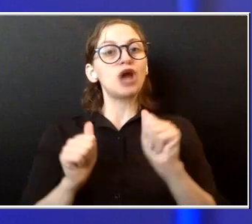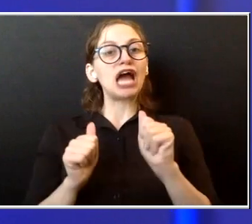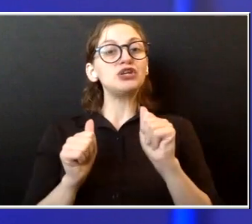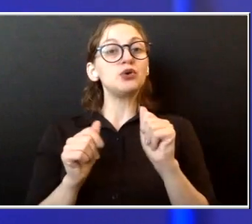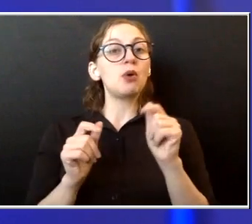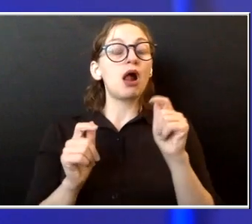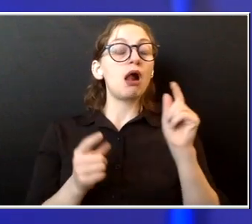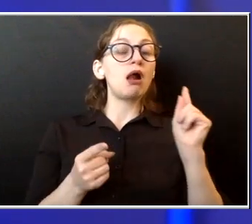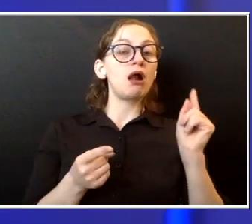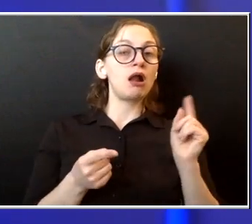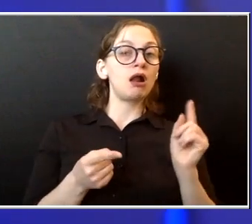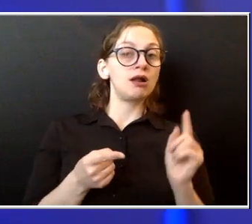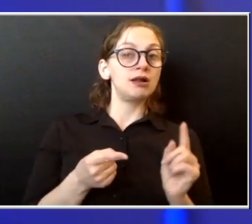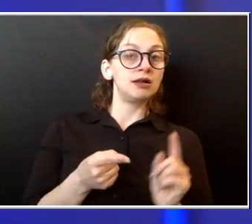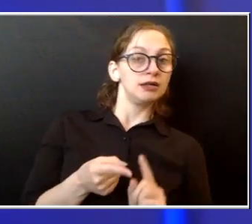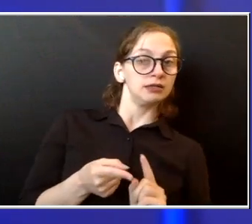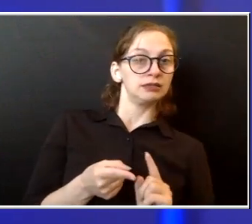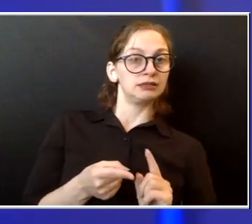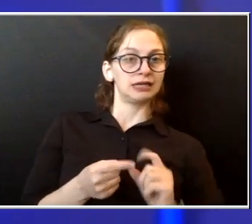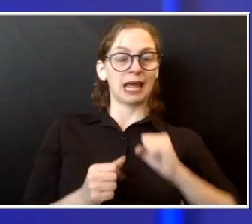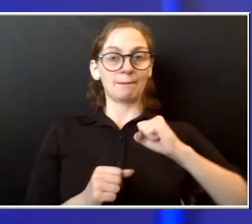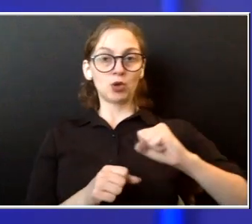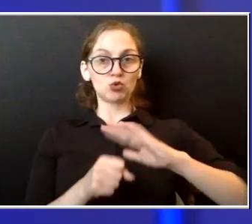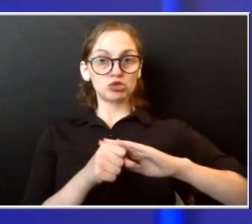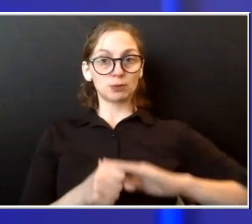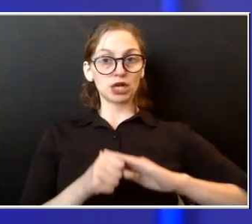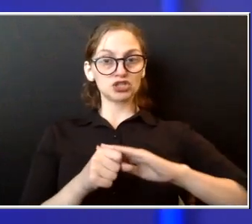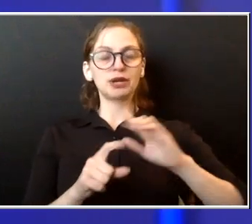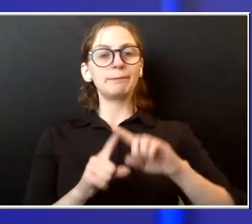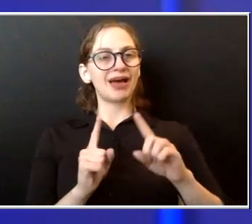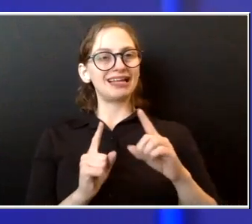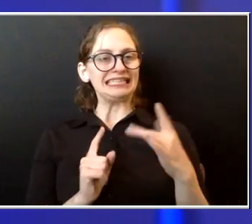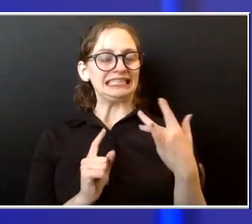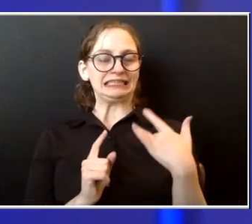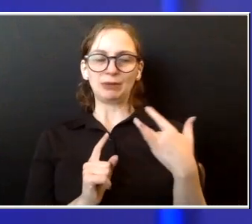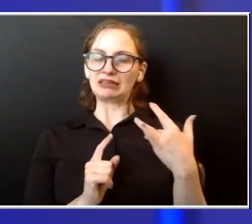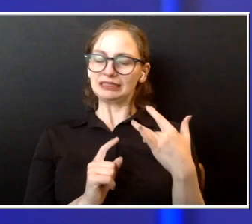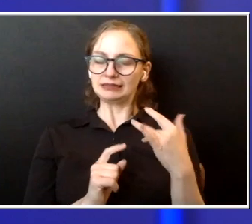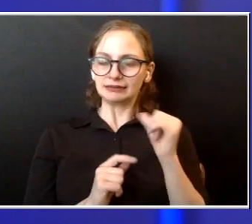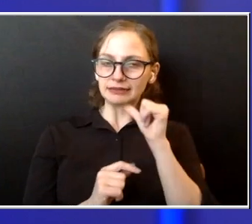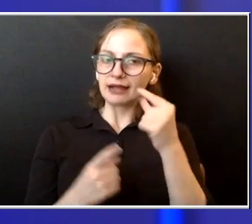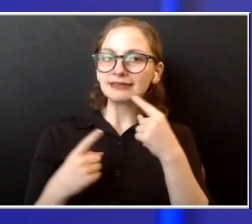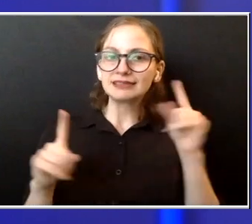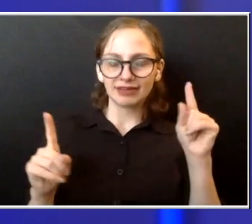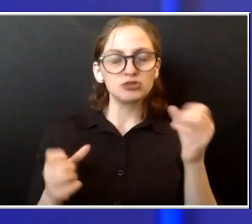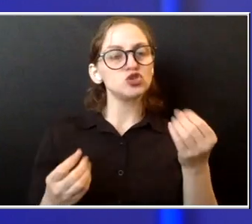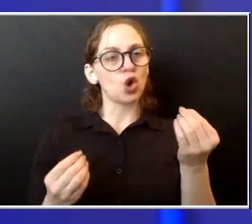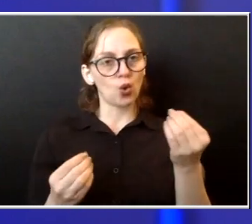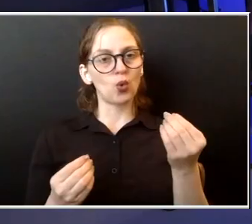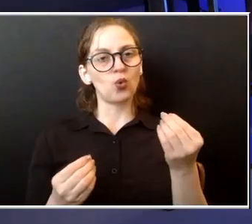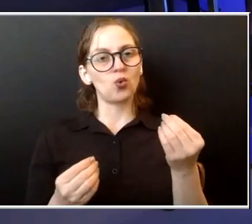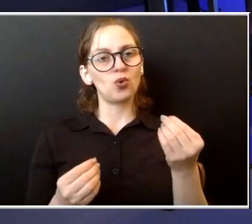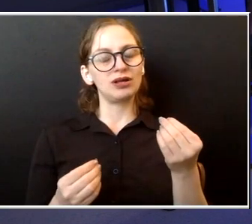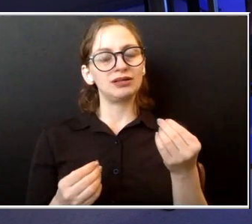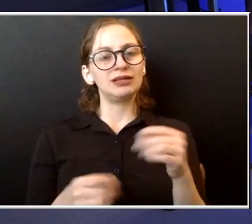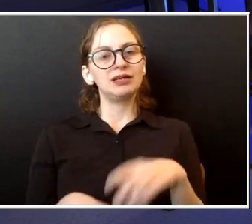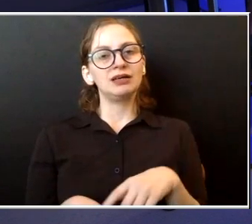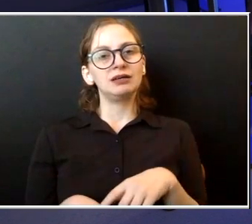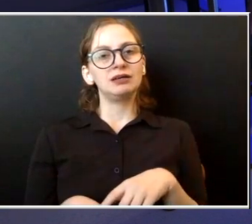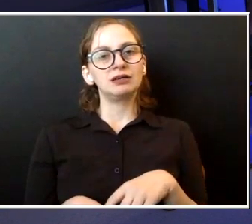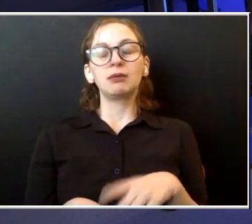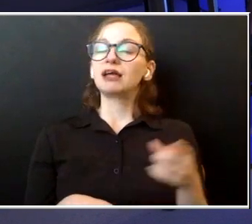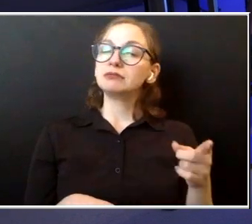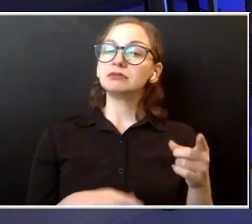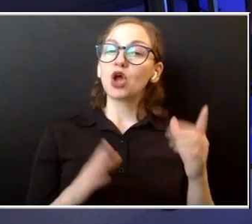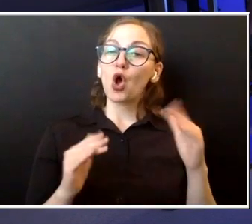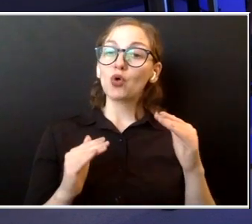those are most likely not going to be as successful. So, yes, rejection medicine. And hopefully less than you had to if you have a kidney that's not